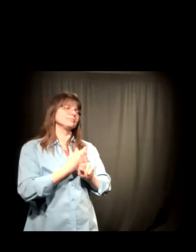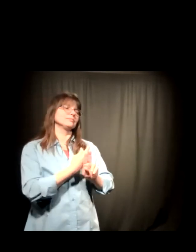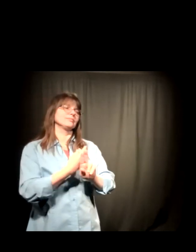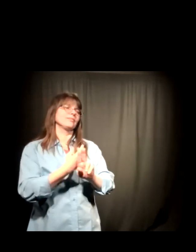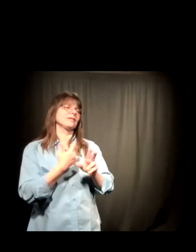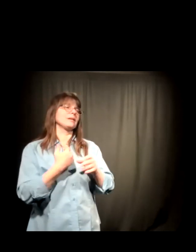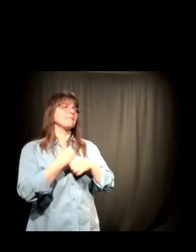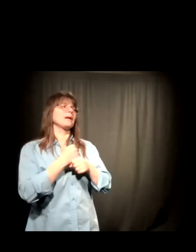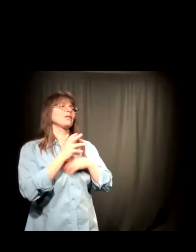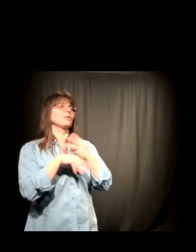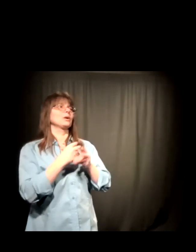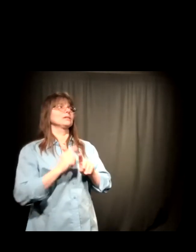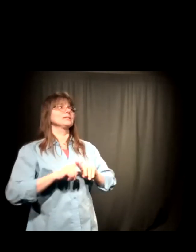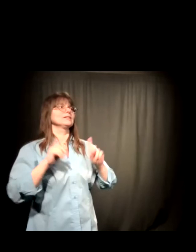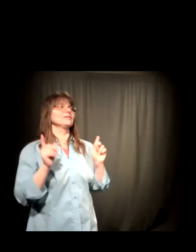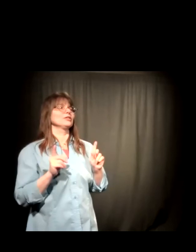her.